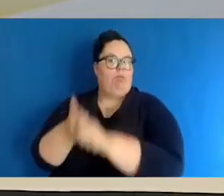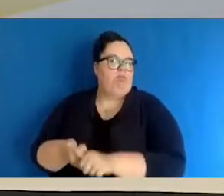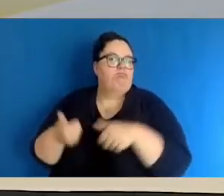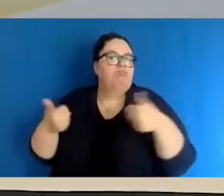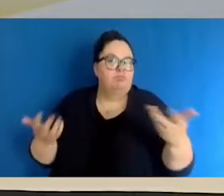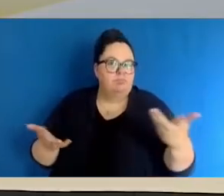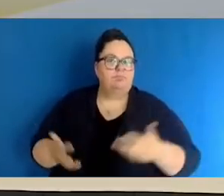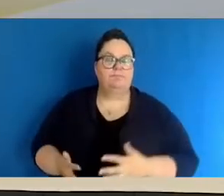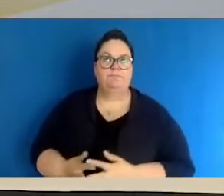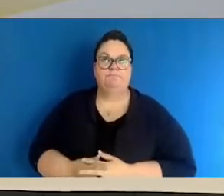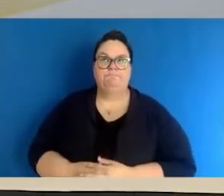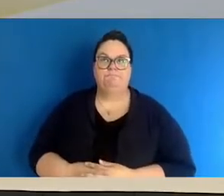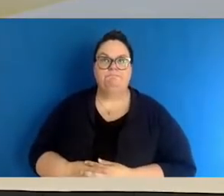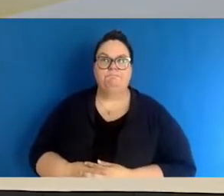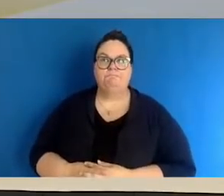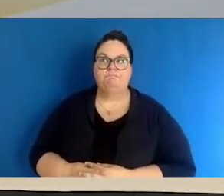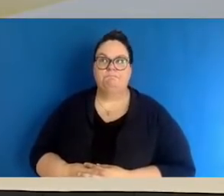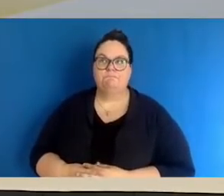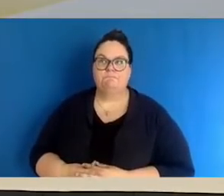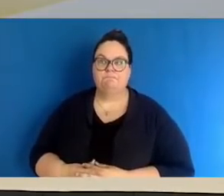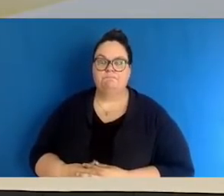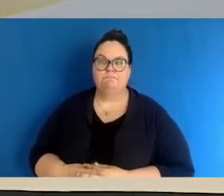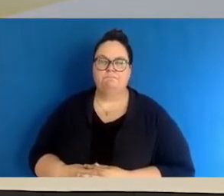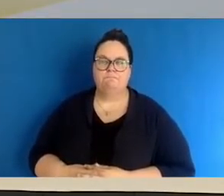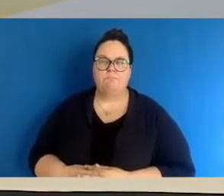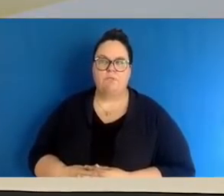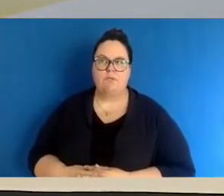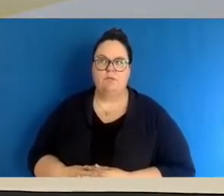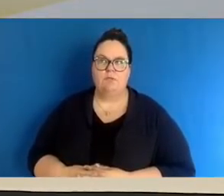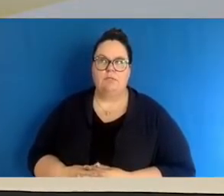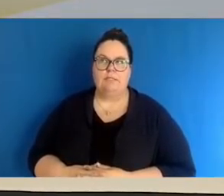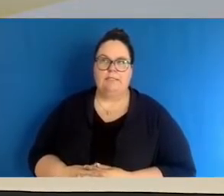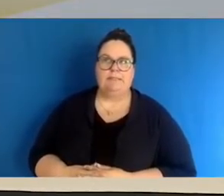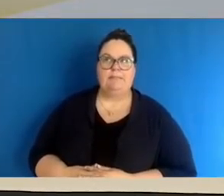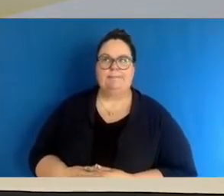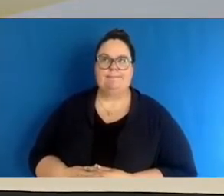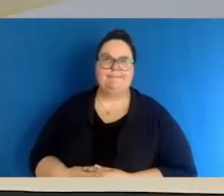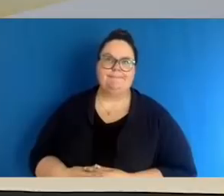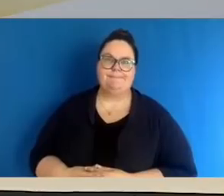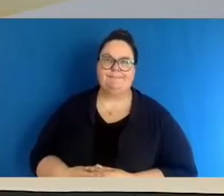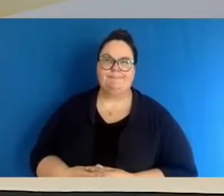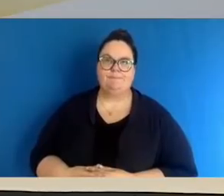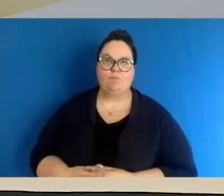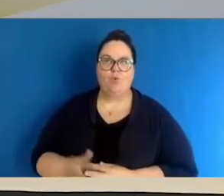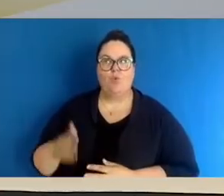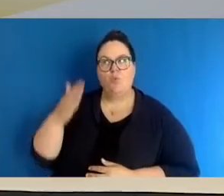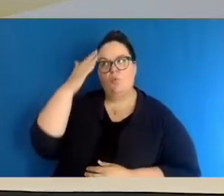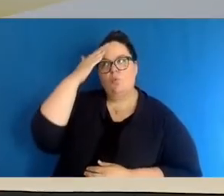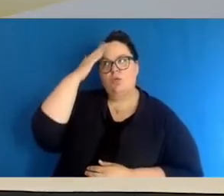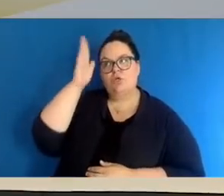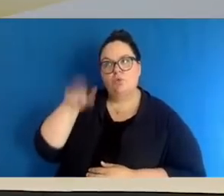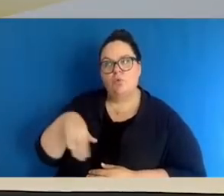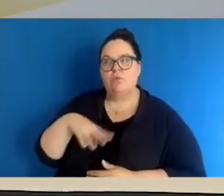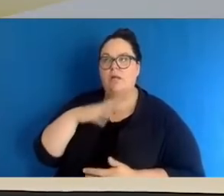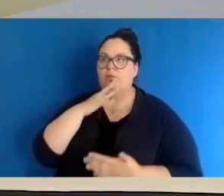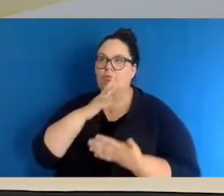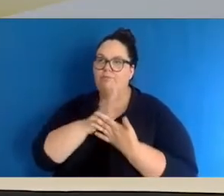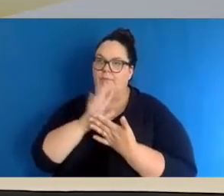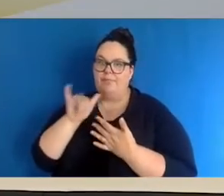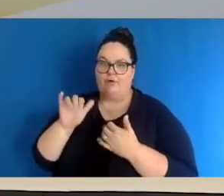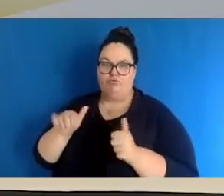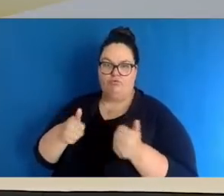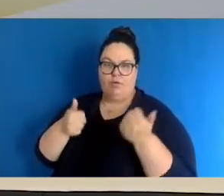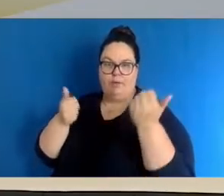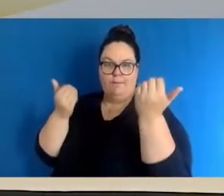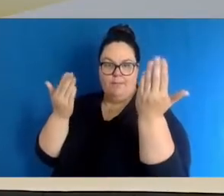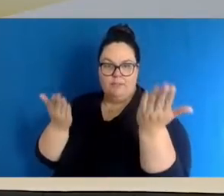think we have... we know that, and we've talked about that in that recommendation, which